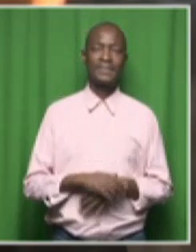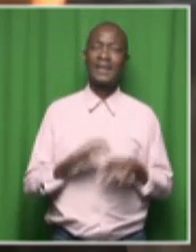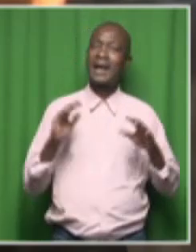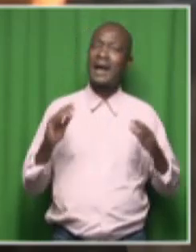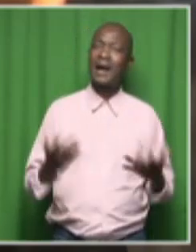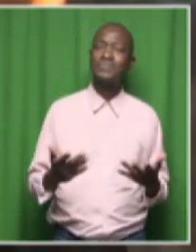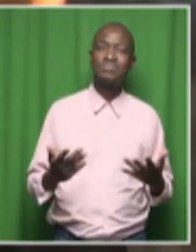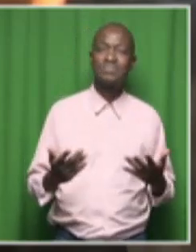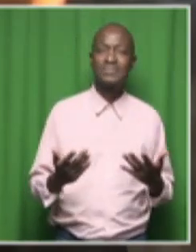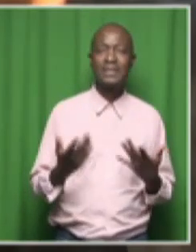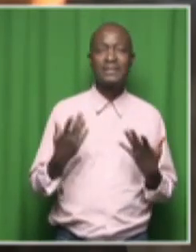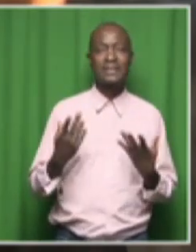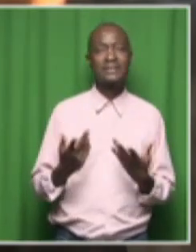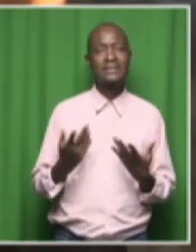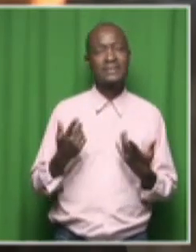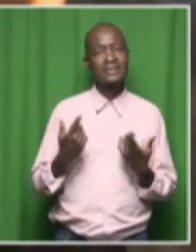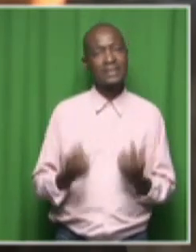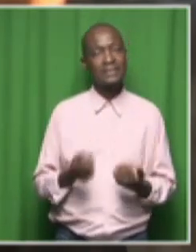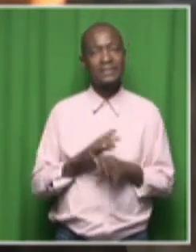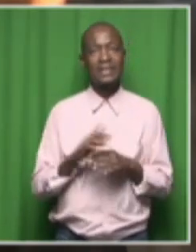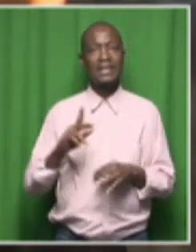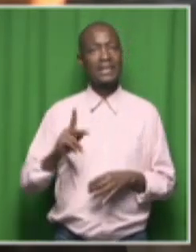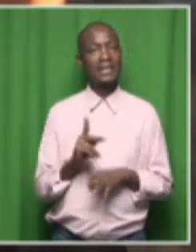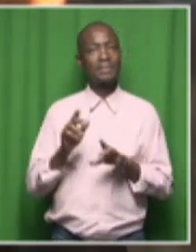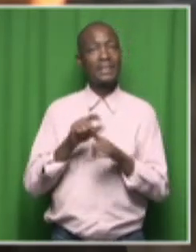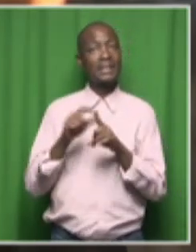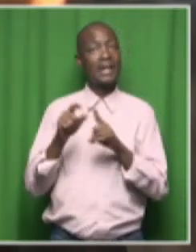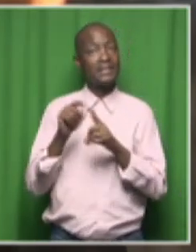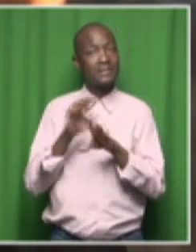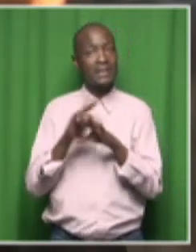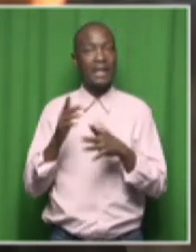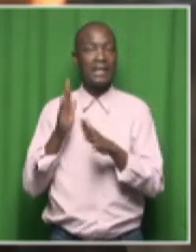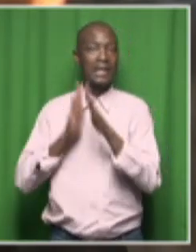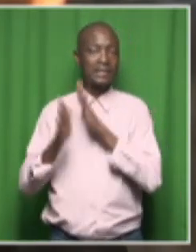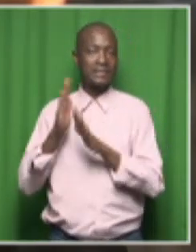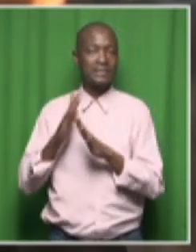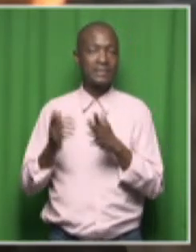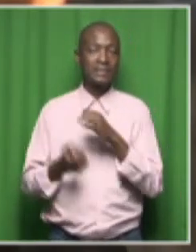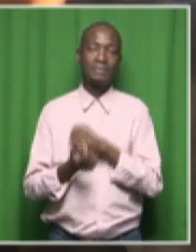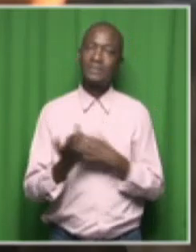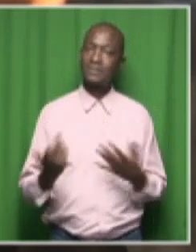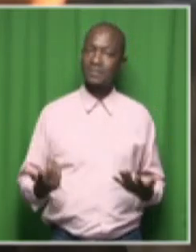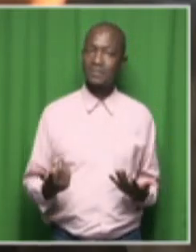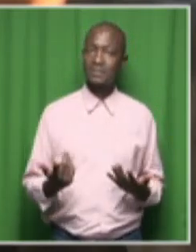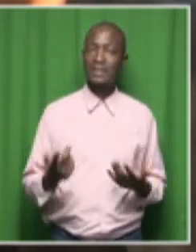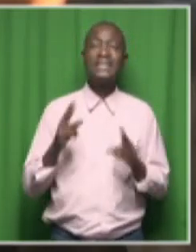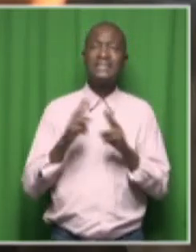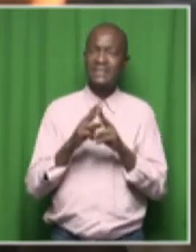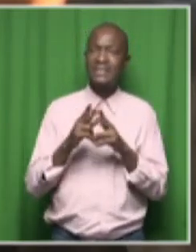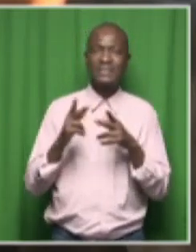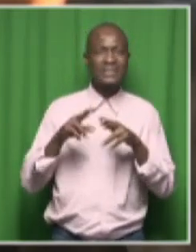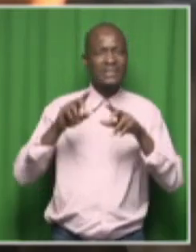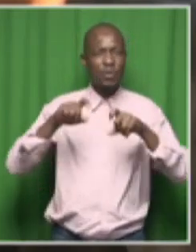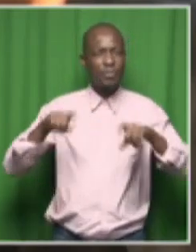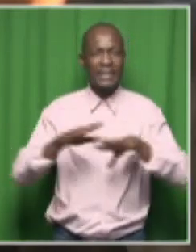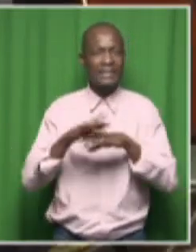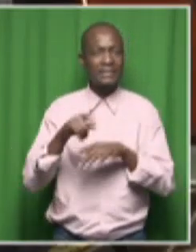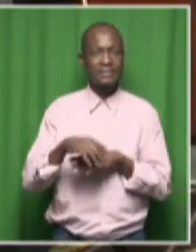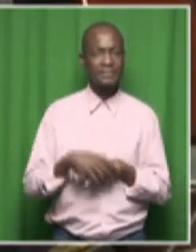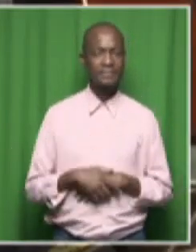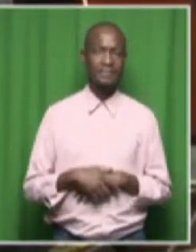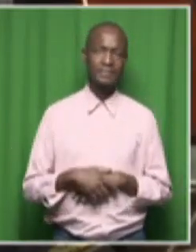of keeping that cultural heritage come from? How do we do that in quite a complicated country?